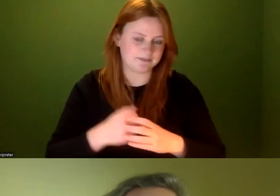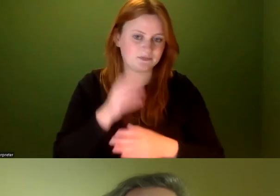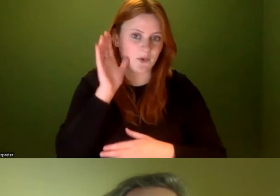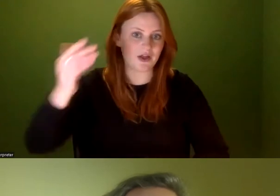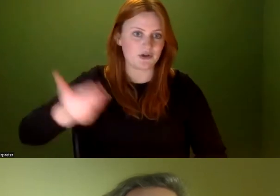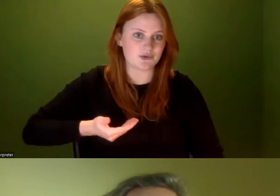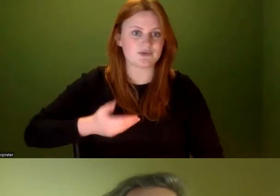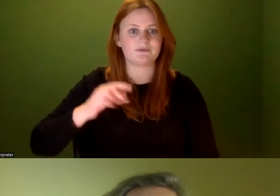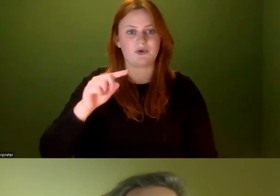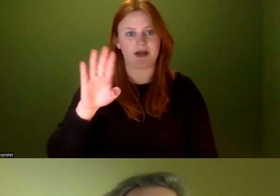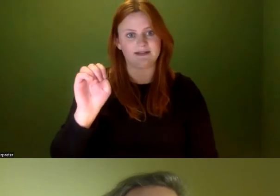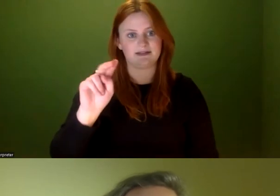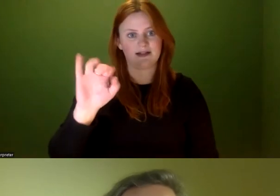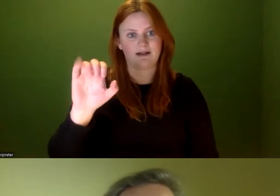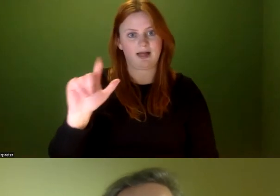Nichols.